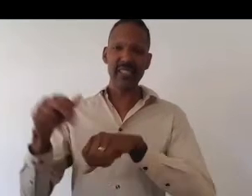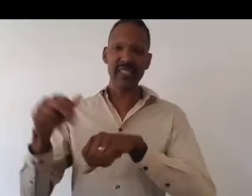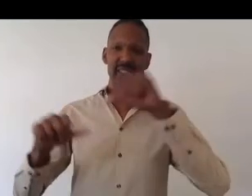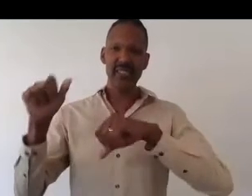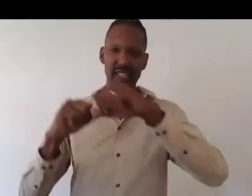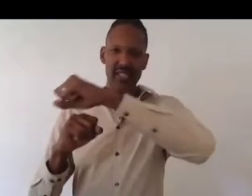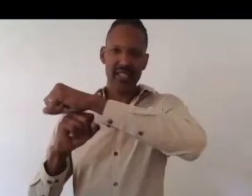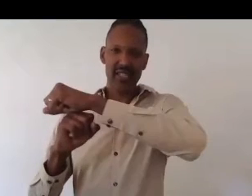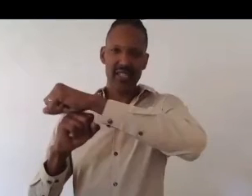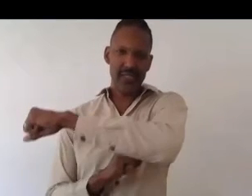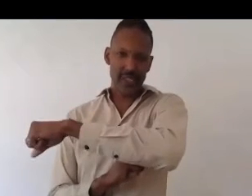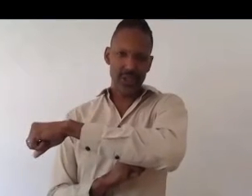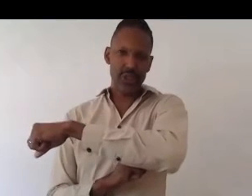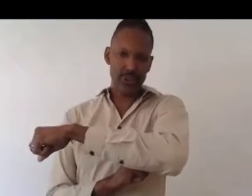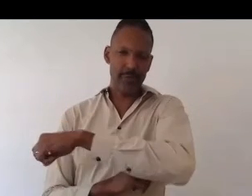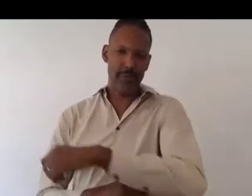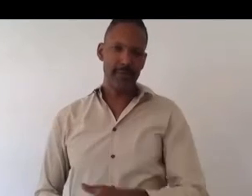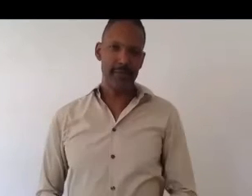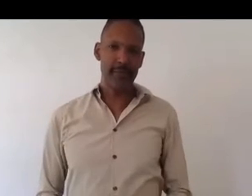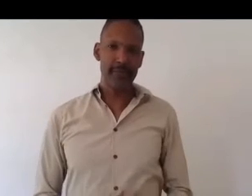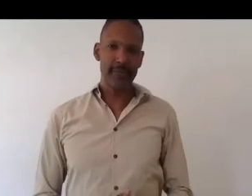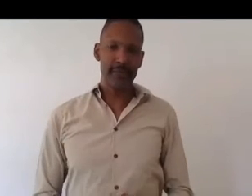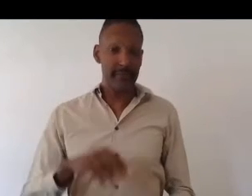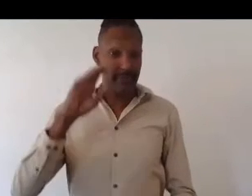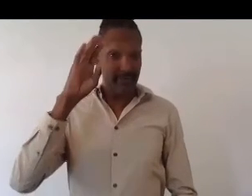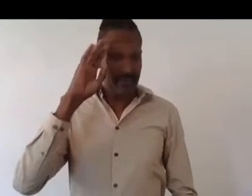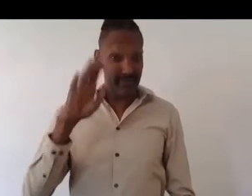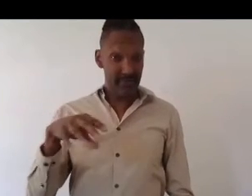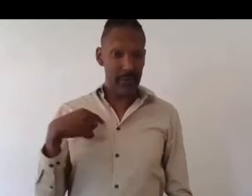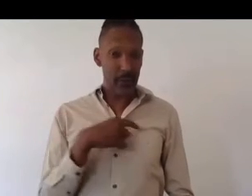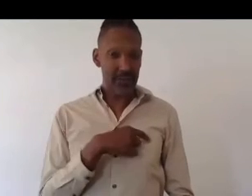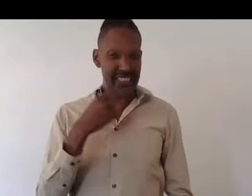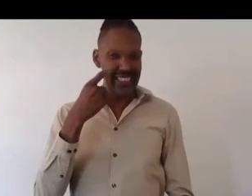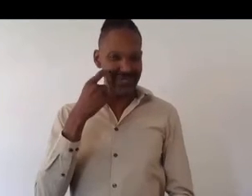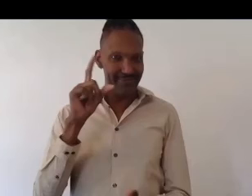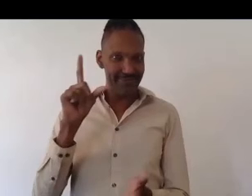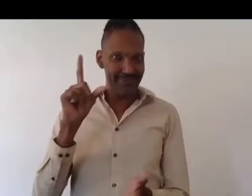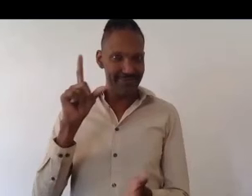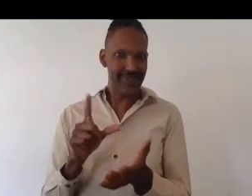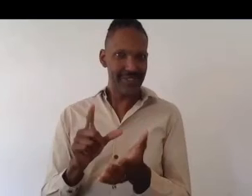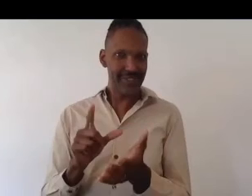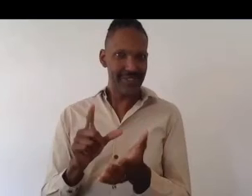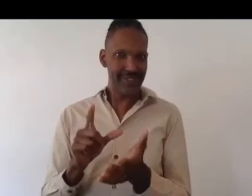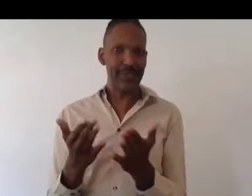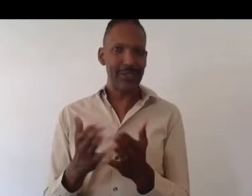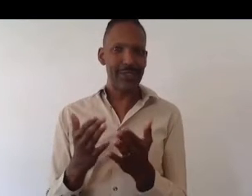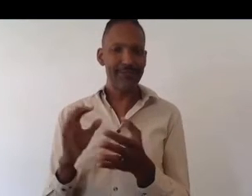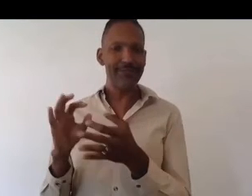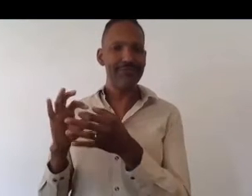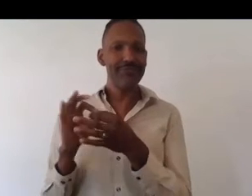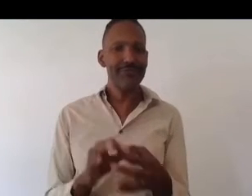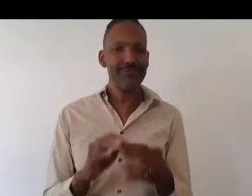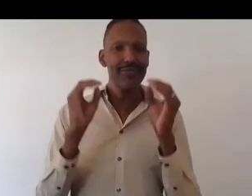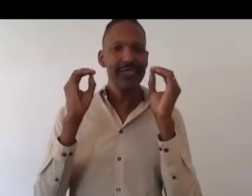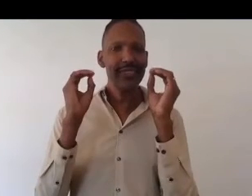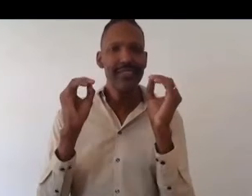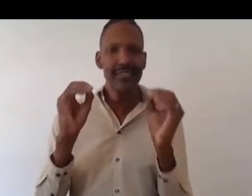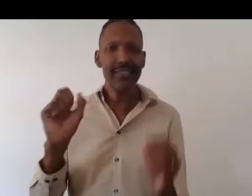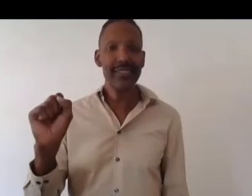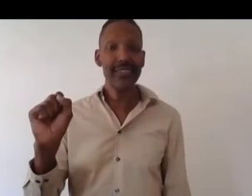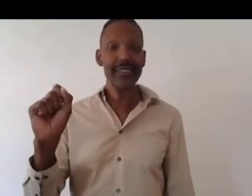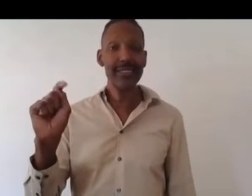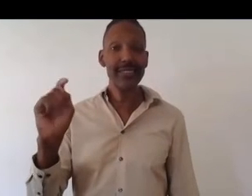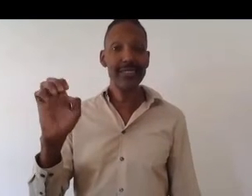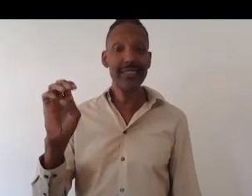mentioned, interested in professional learning for preschool STEM. We recently came out with a book, Teaching STEM